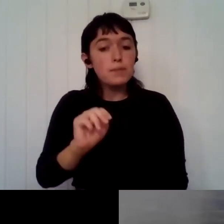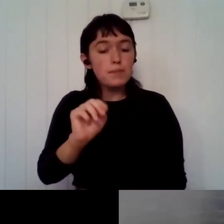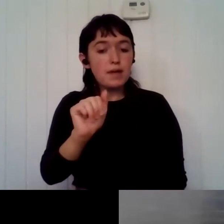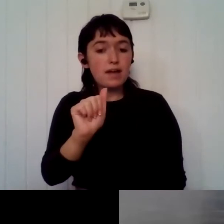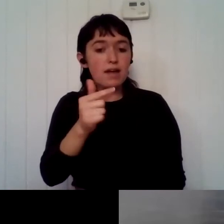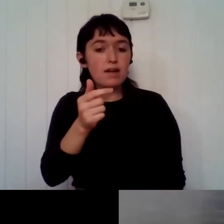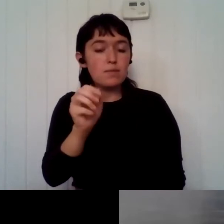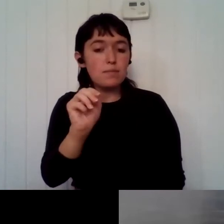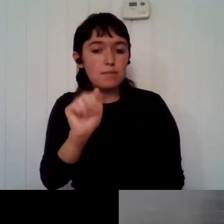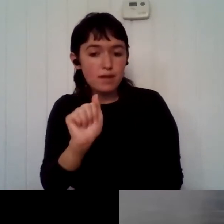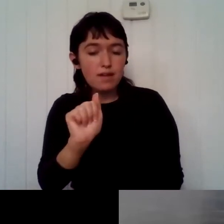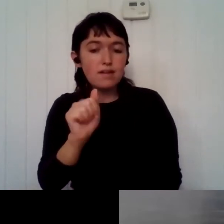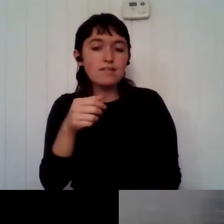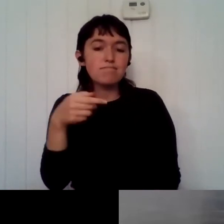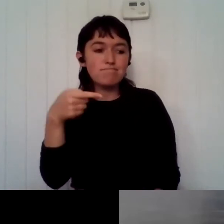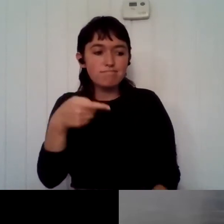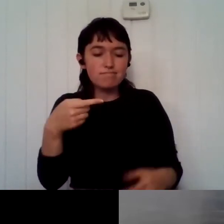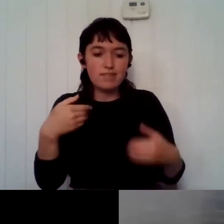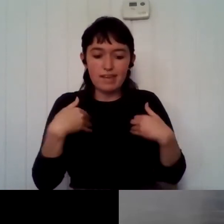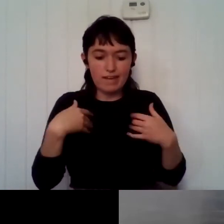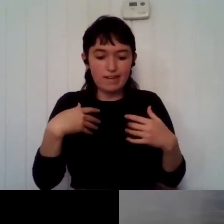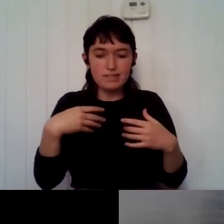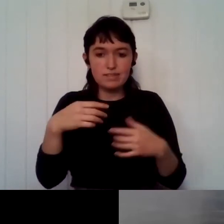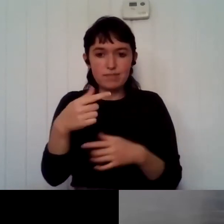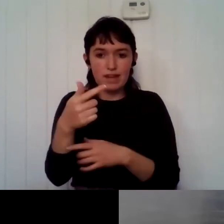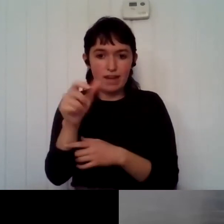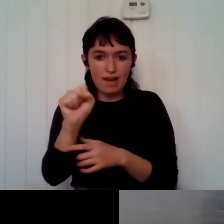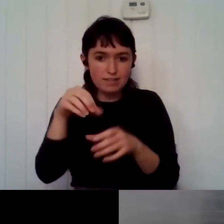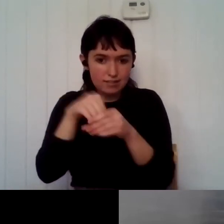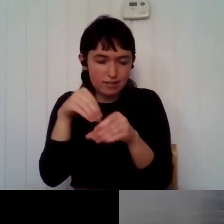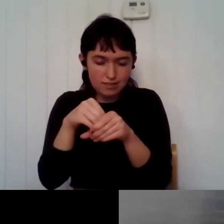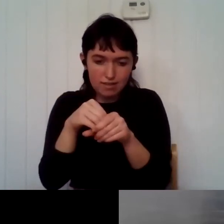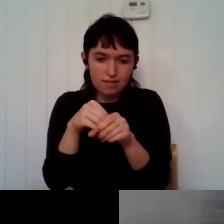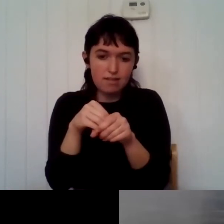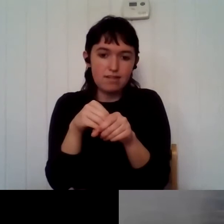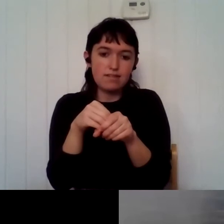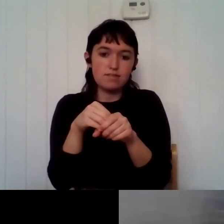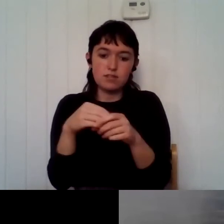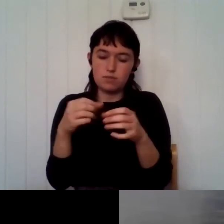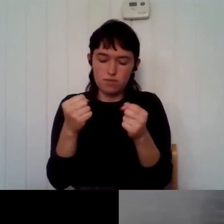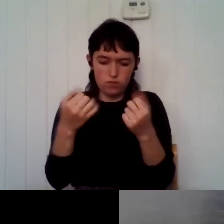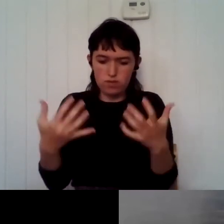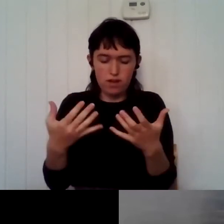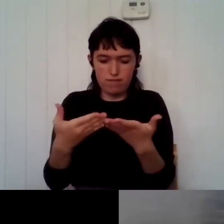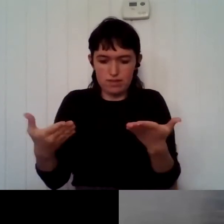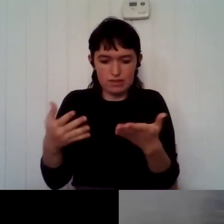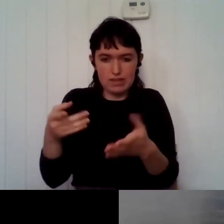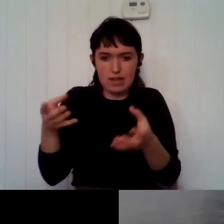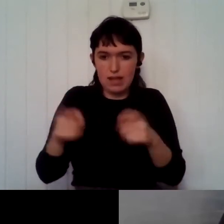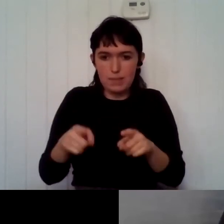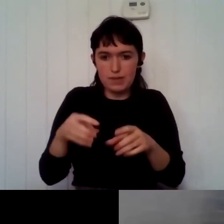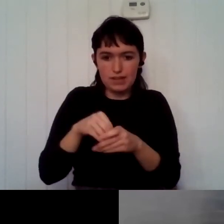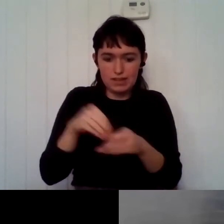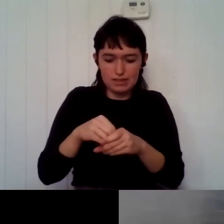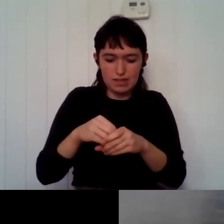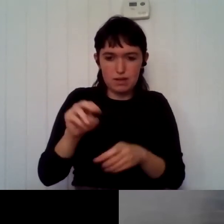a certain amount of gas inside because there's a lot of stuff happening in that magma.